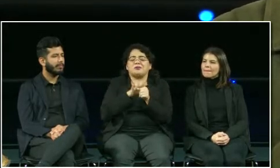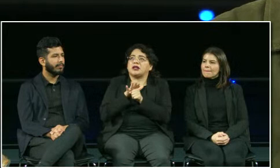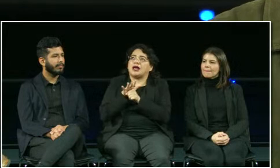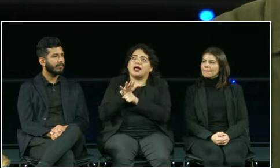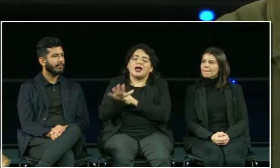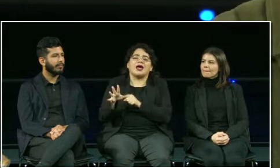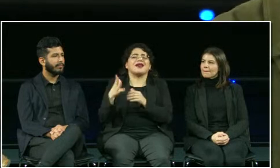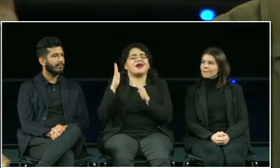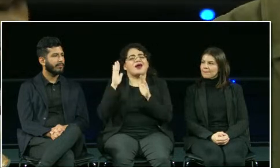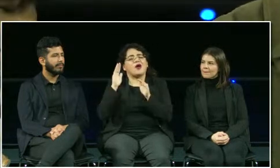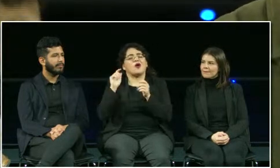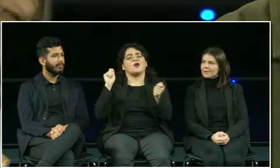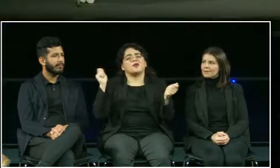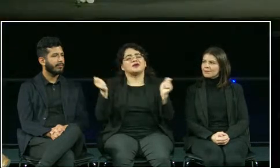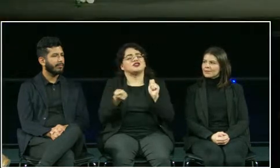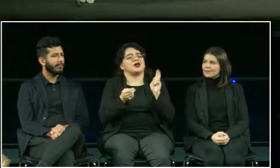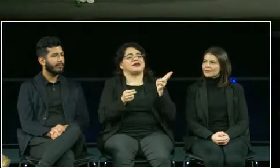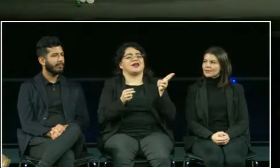means a lot.